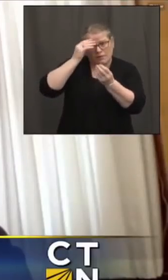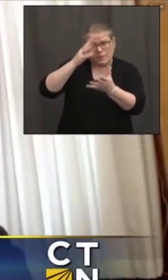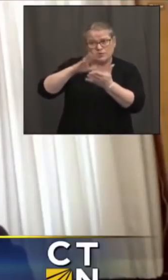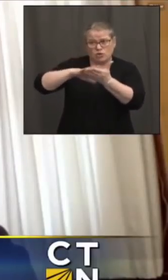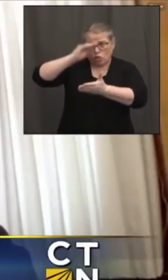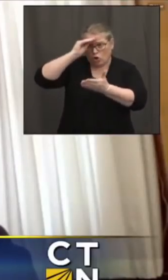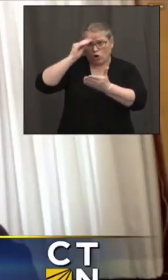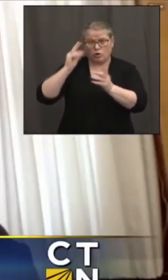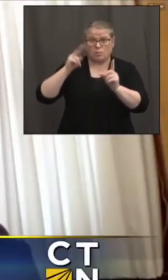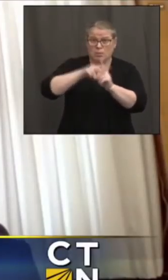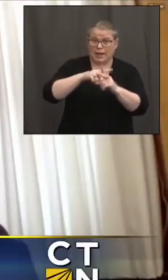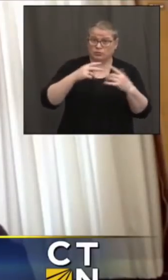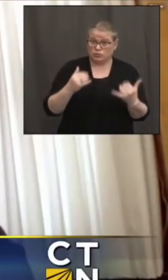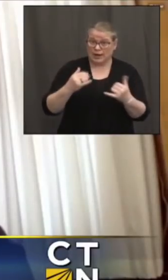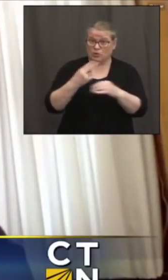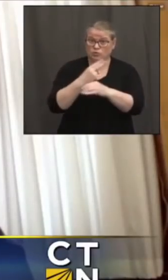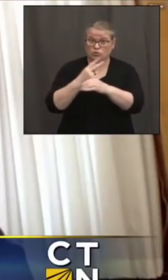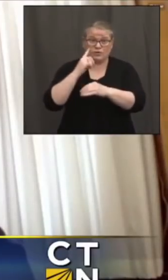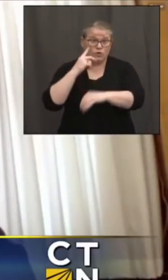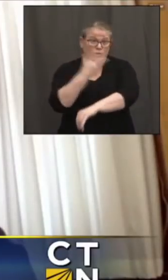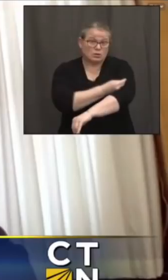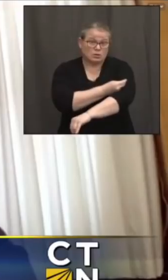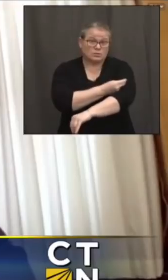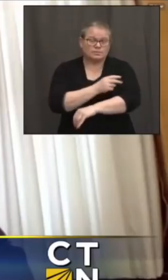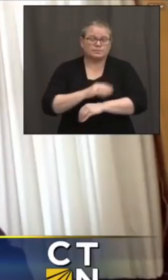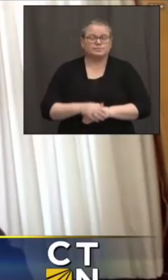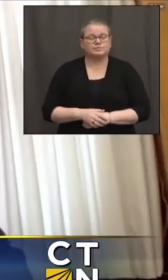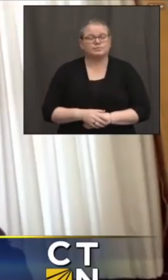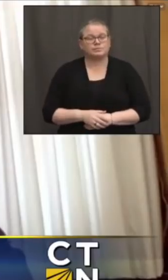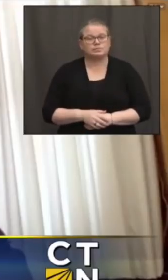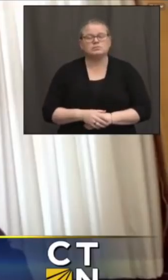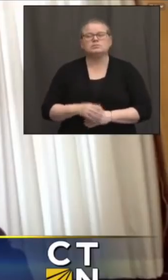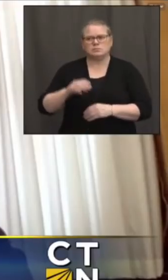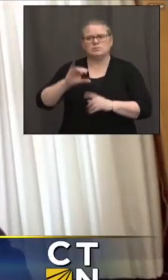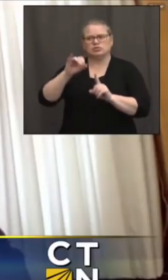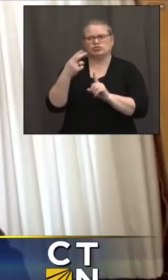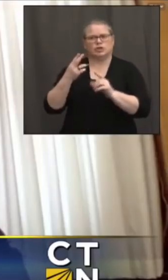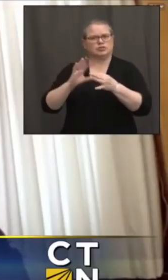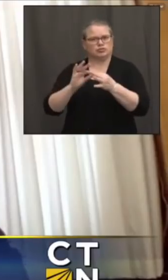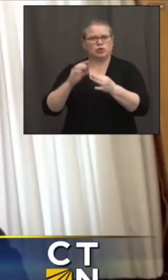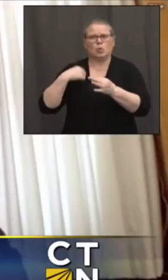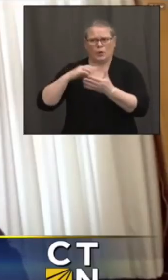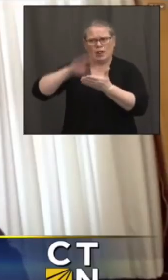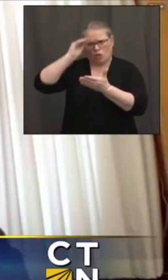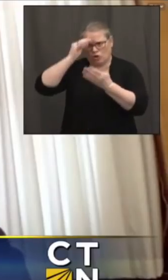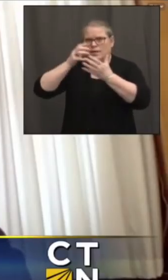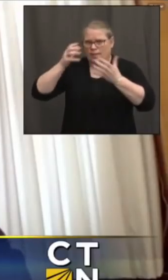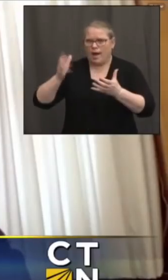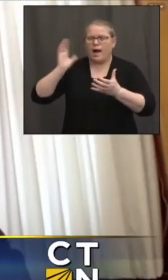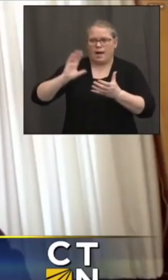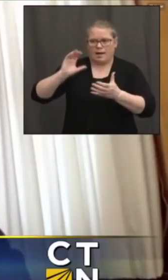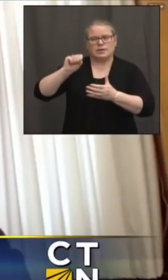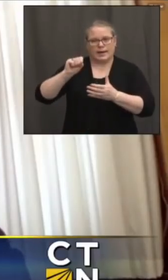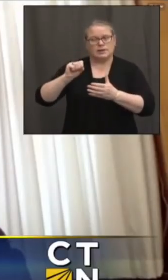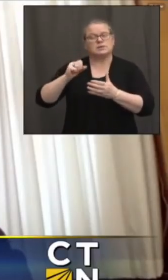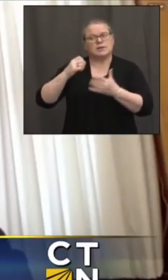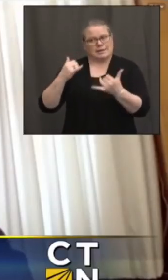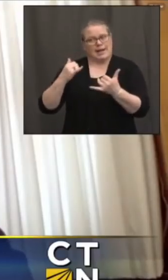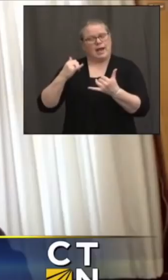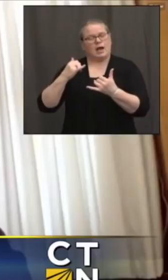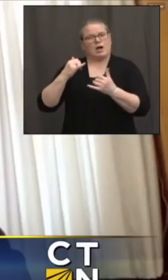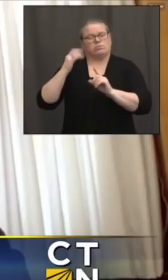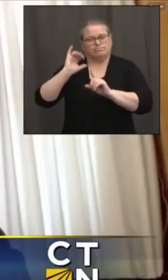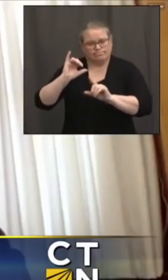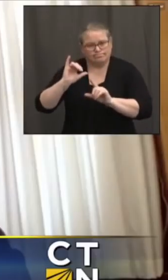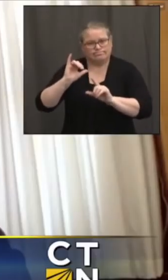leveraging now, both in terms of the community partners that we can work with, both on the provider side, as well as on the kind of outreach